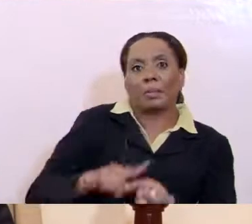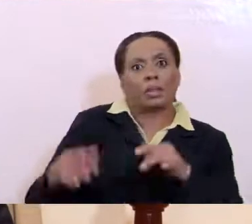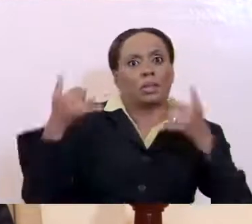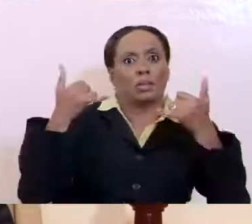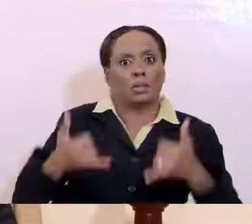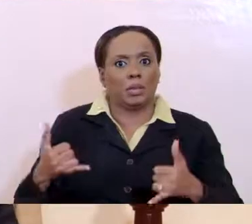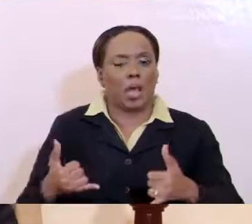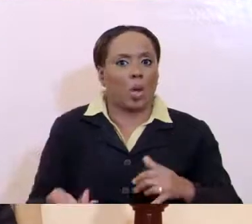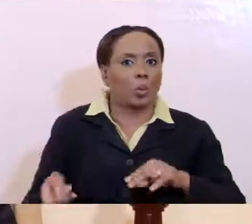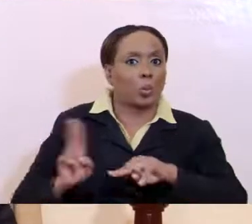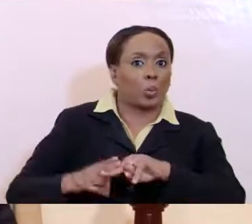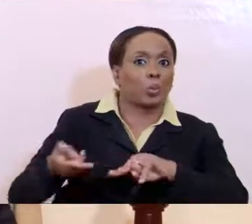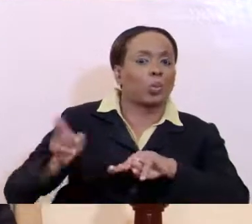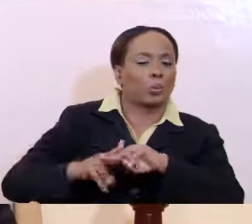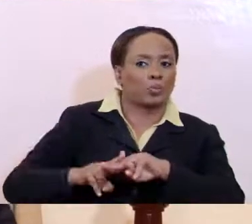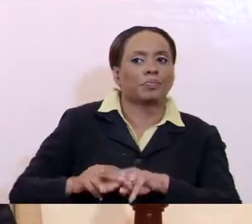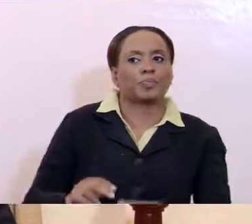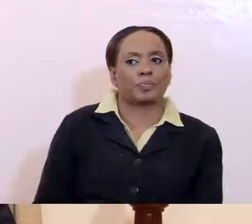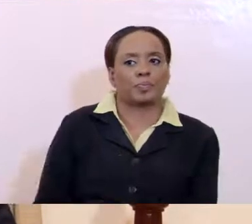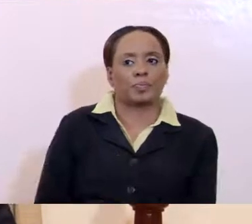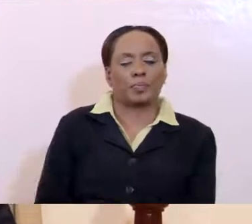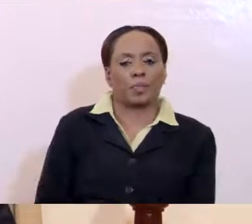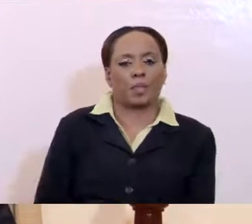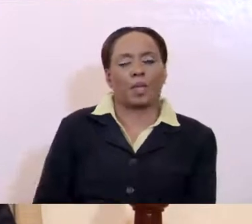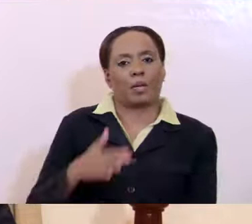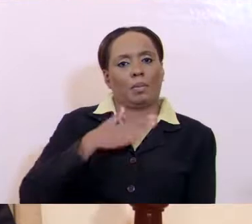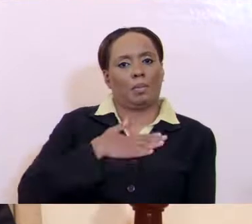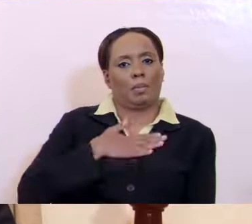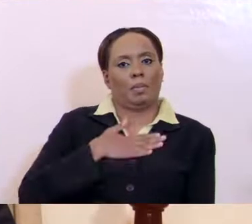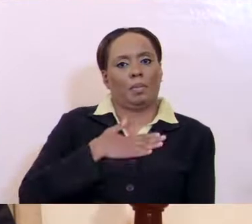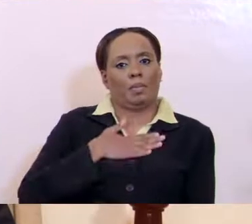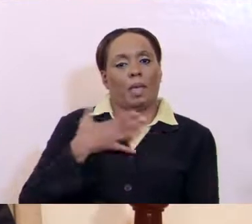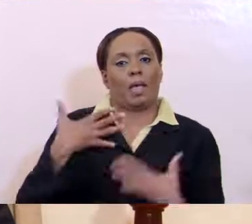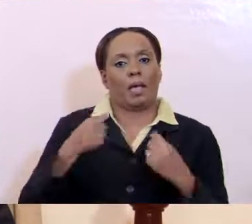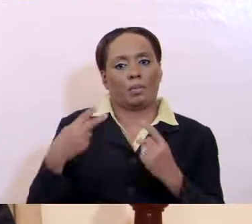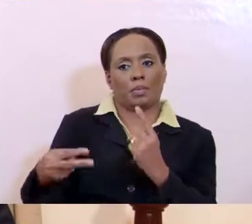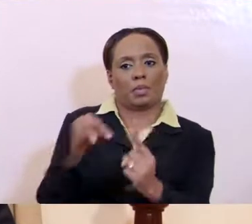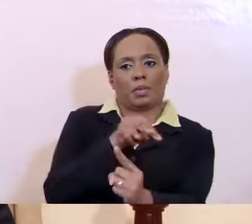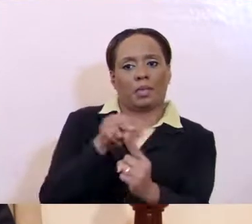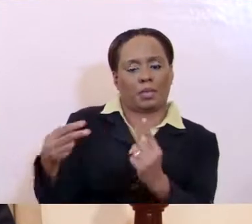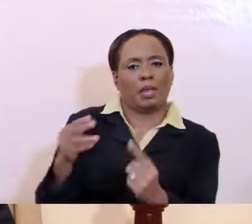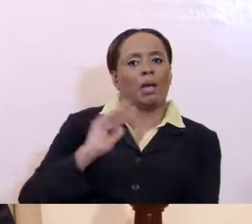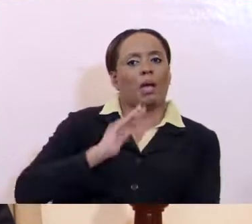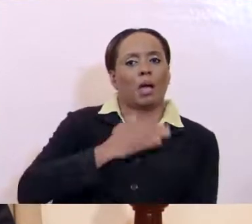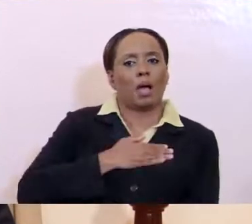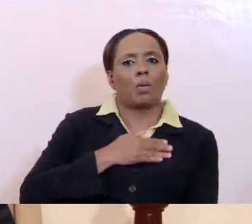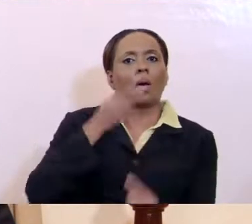So yes, from a public health perspective, we have achieved our objectives.